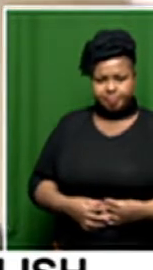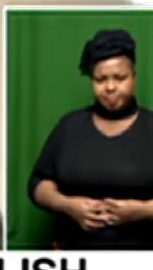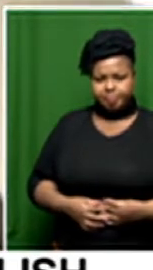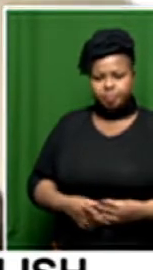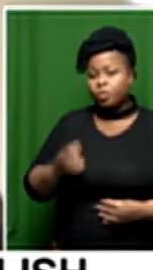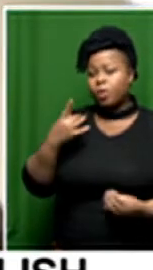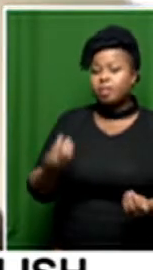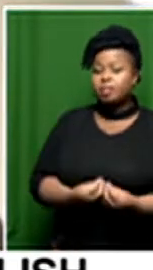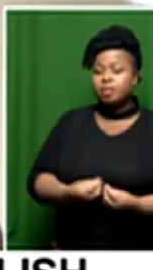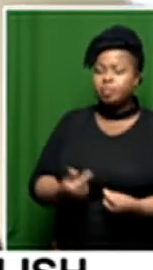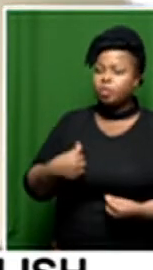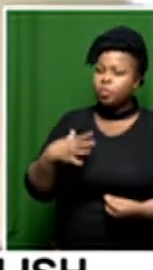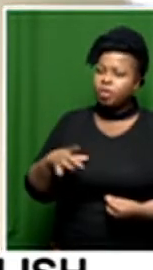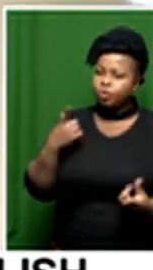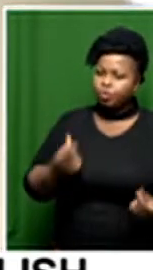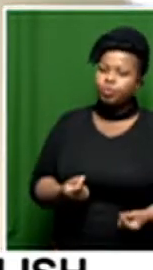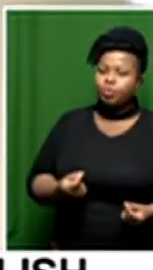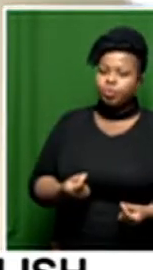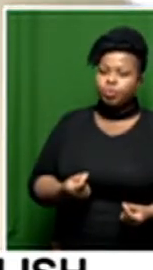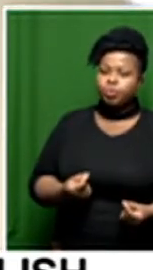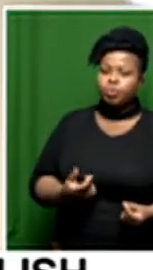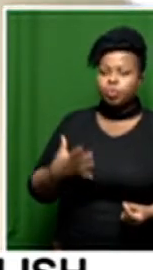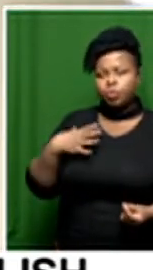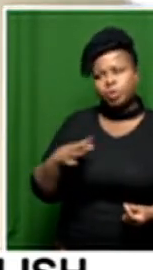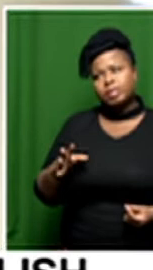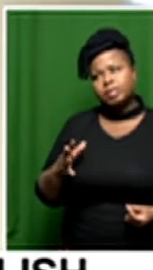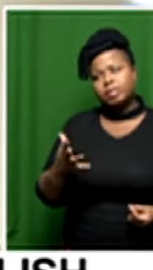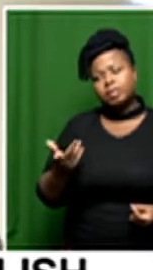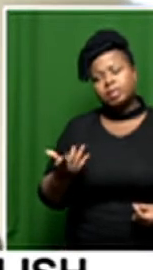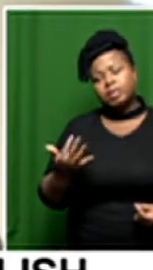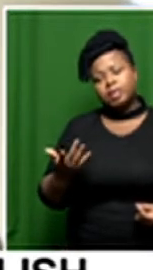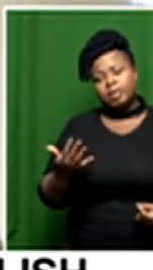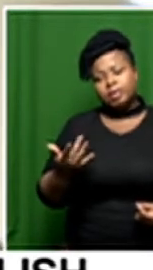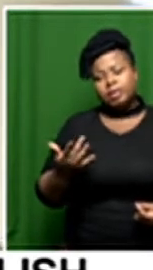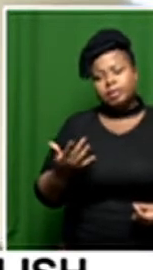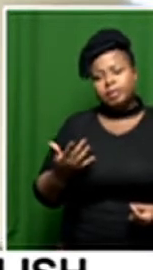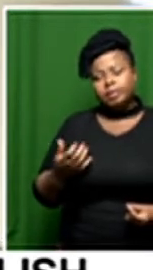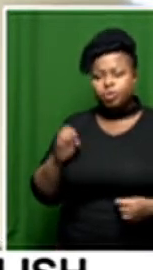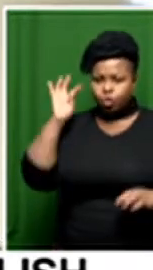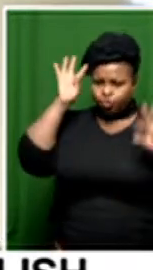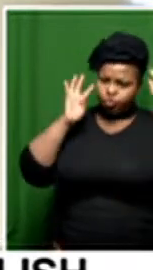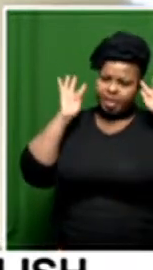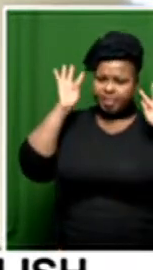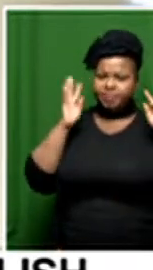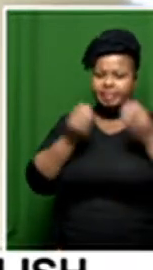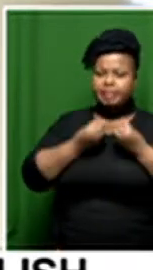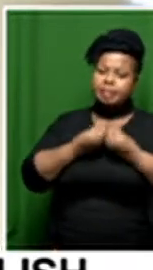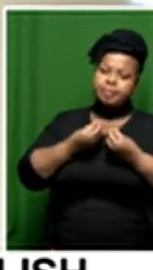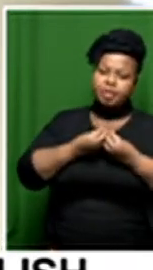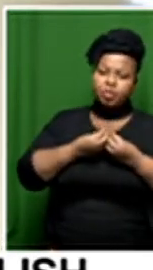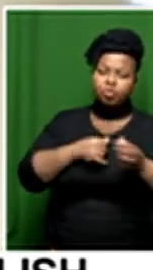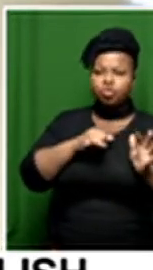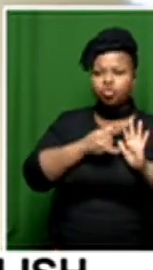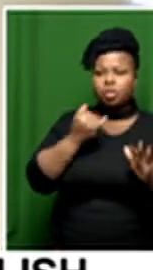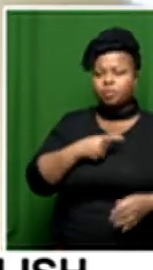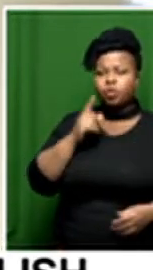the thing I wanted to do and the piece I wanted to create was to kind of create a piece that isn't just like a